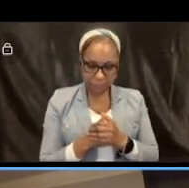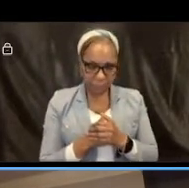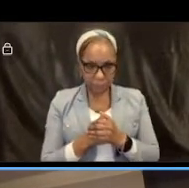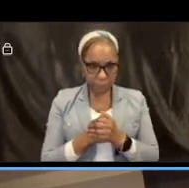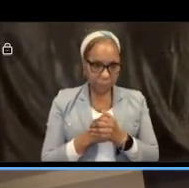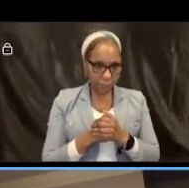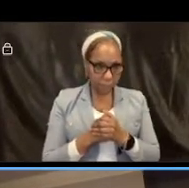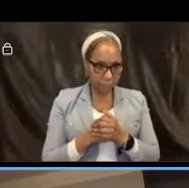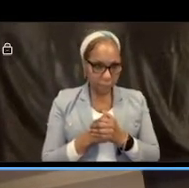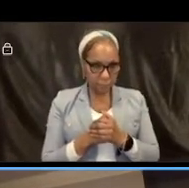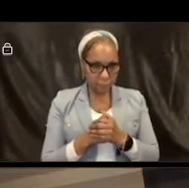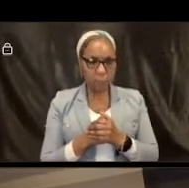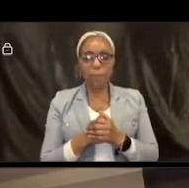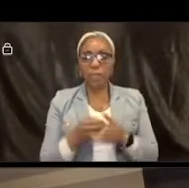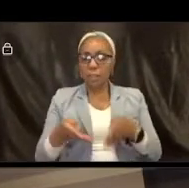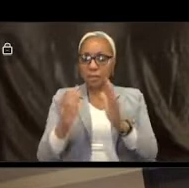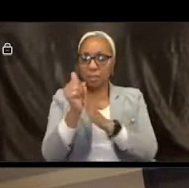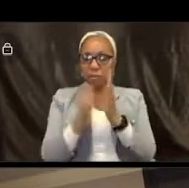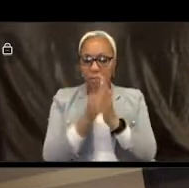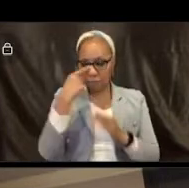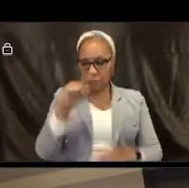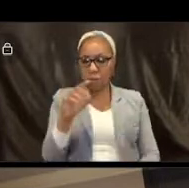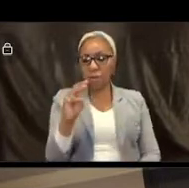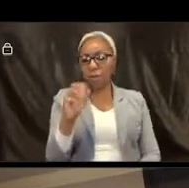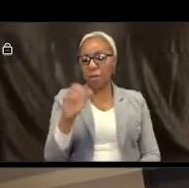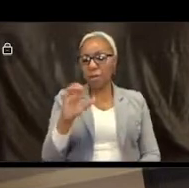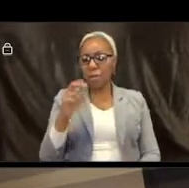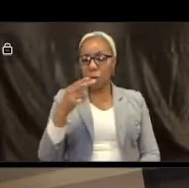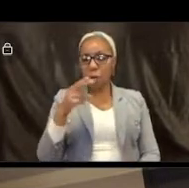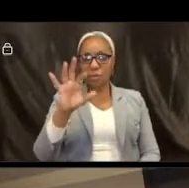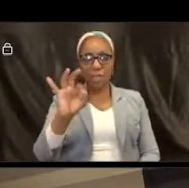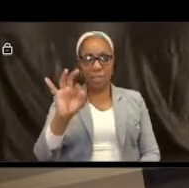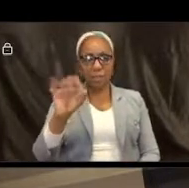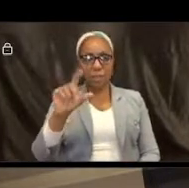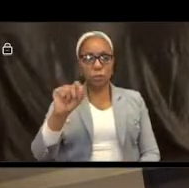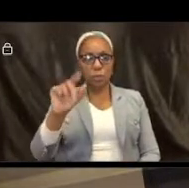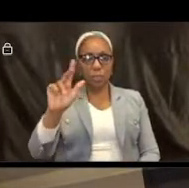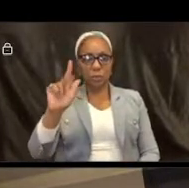This is the consent agenda for March 9th, 2023 Planning Commission meeting.